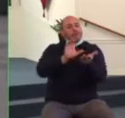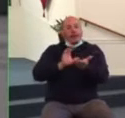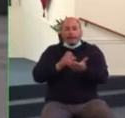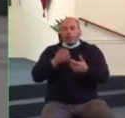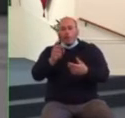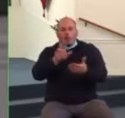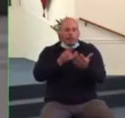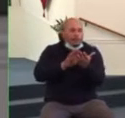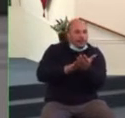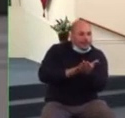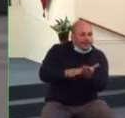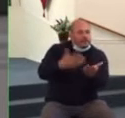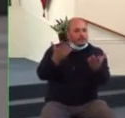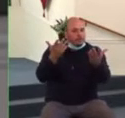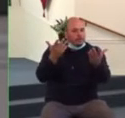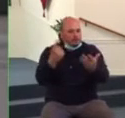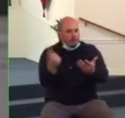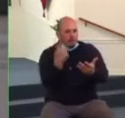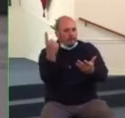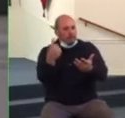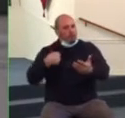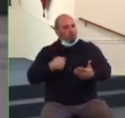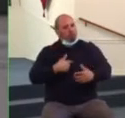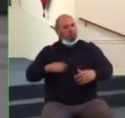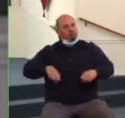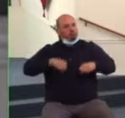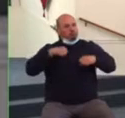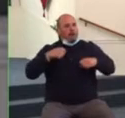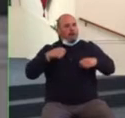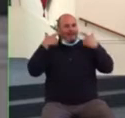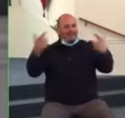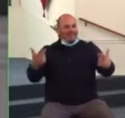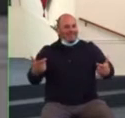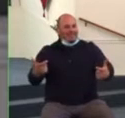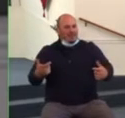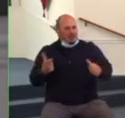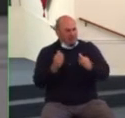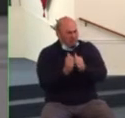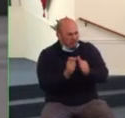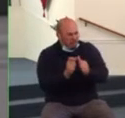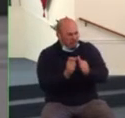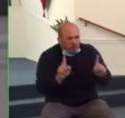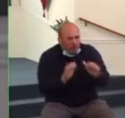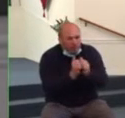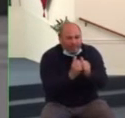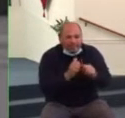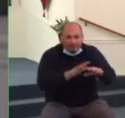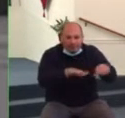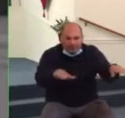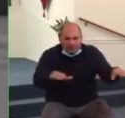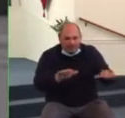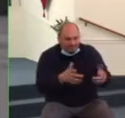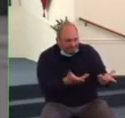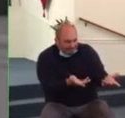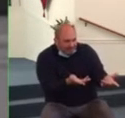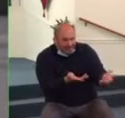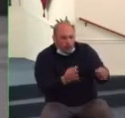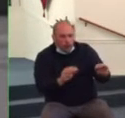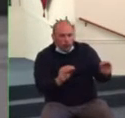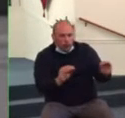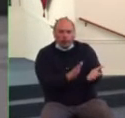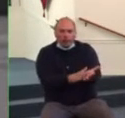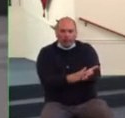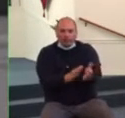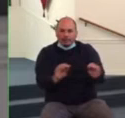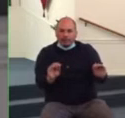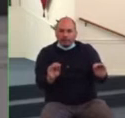or when you give a gift to help someone who's struggling, just to help them get by, or when you welcome an outsider into